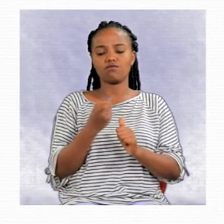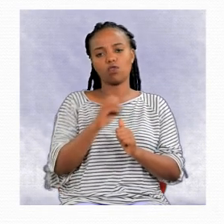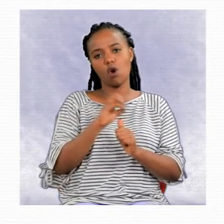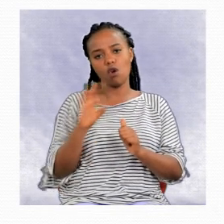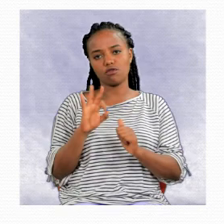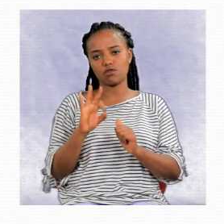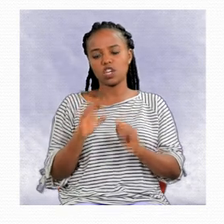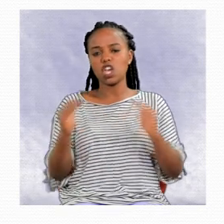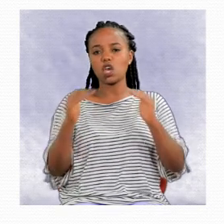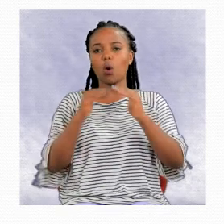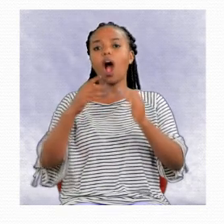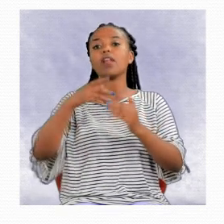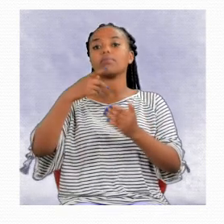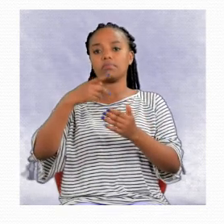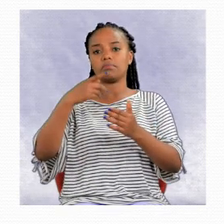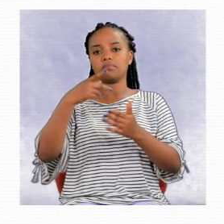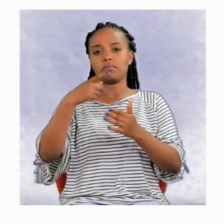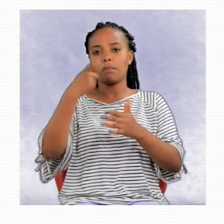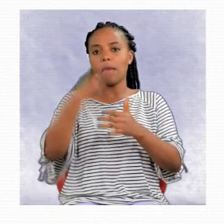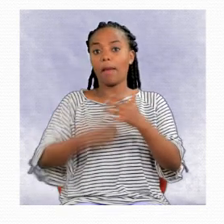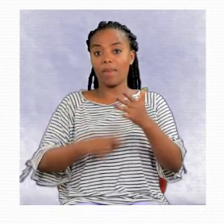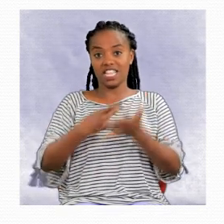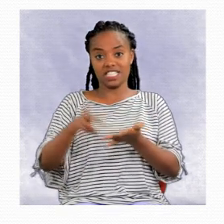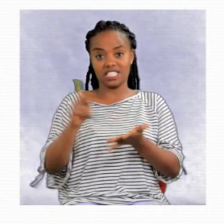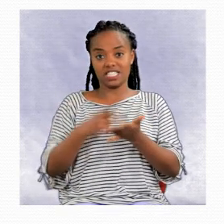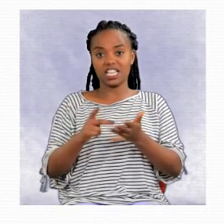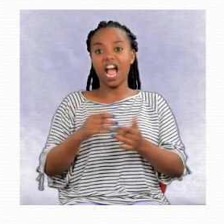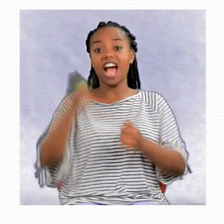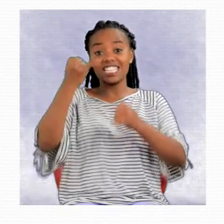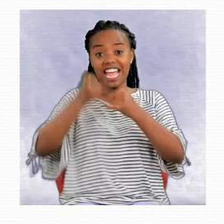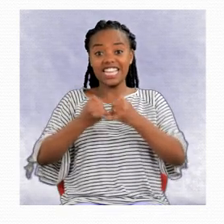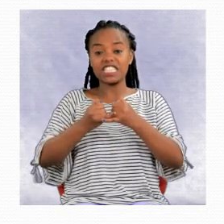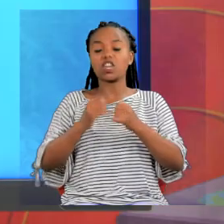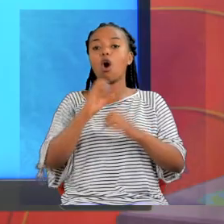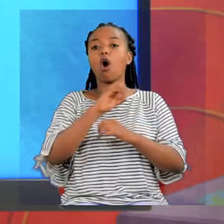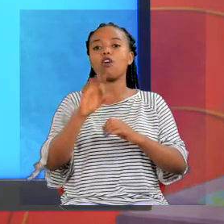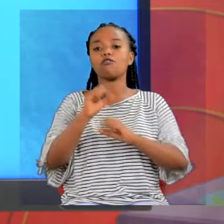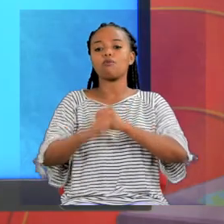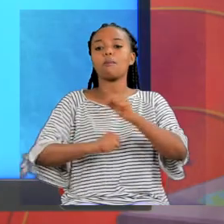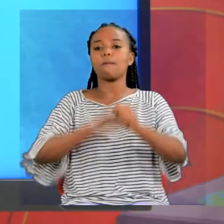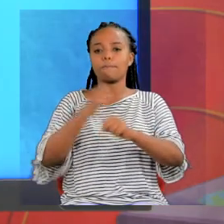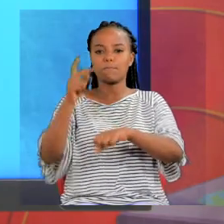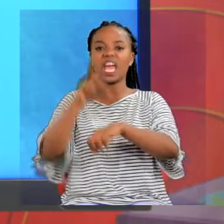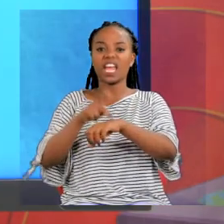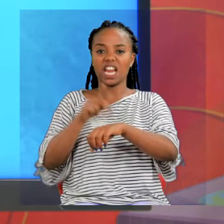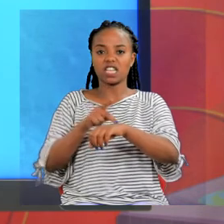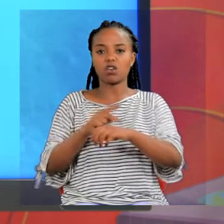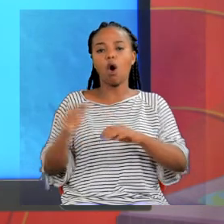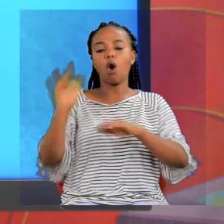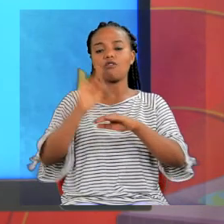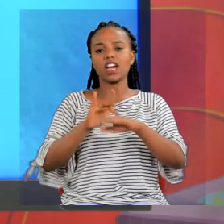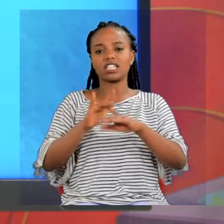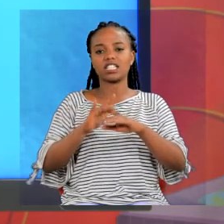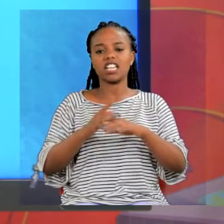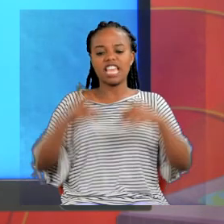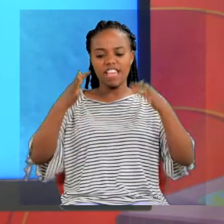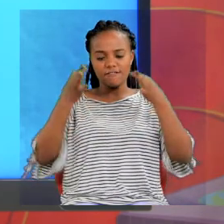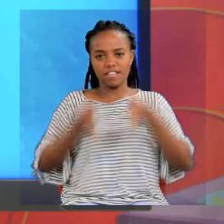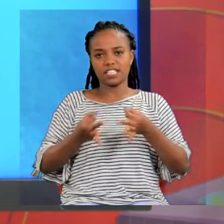payments made at the end of consecutive periods over a fixed length of